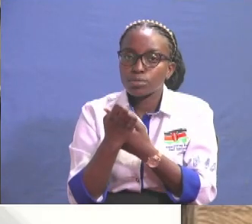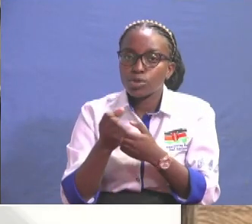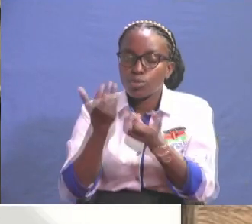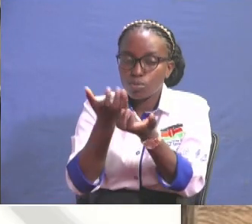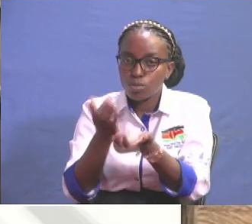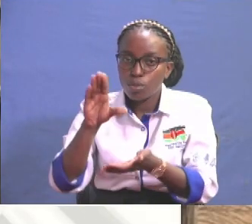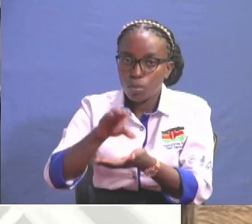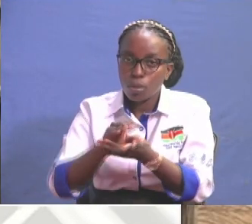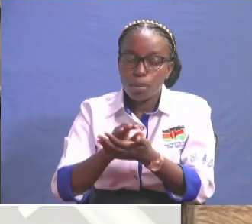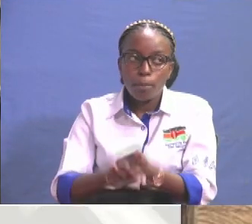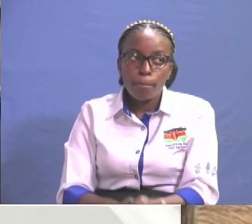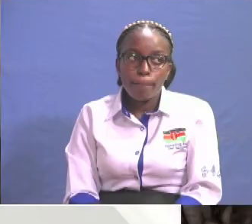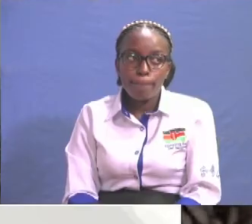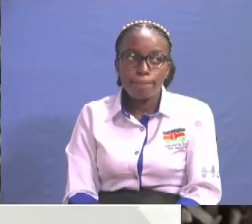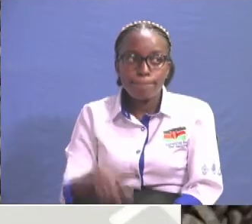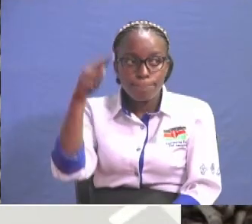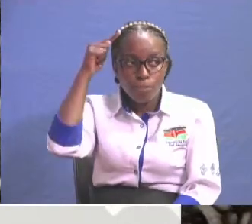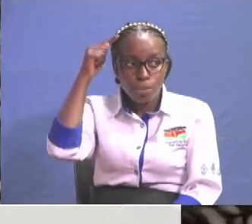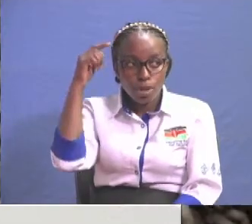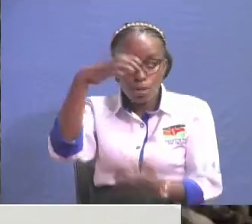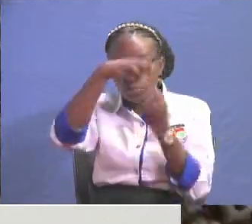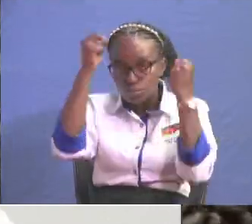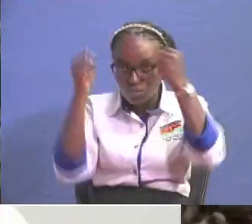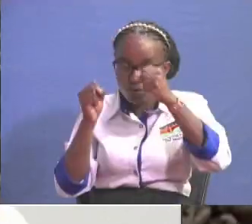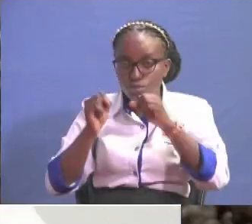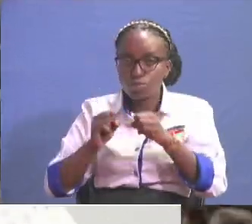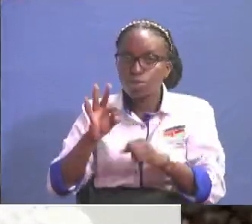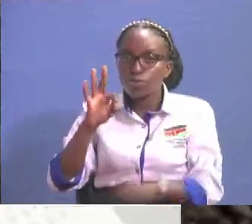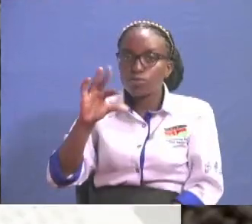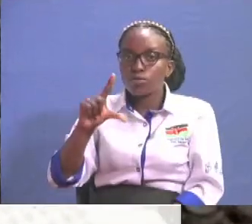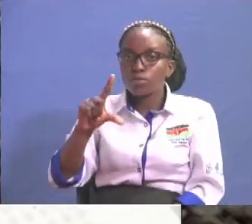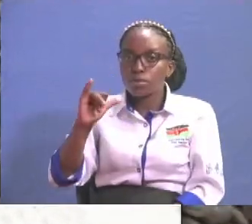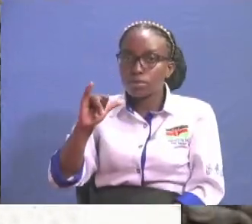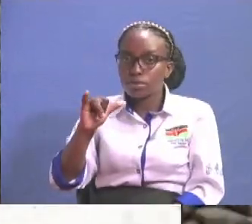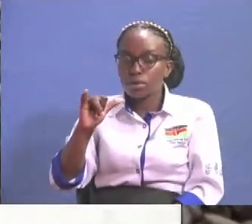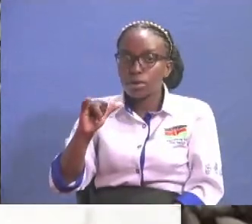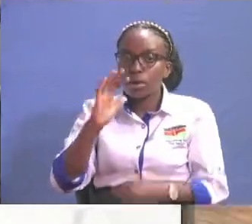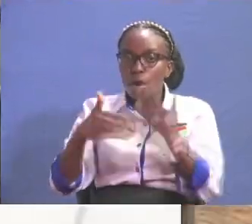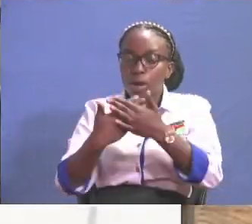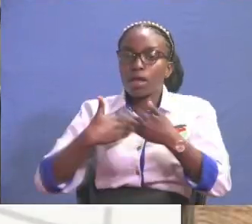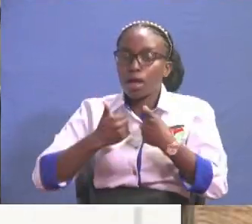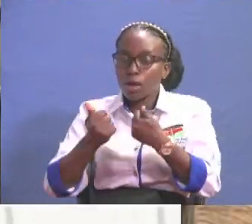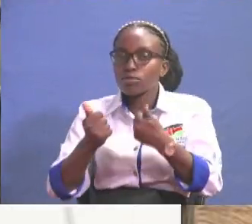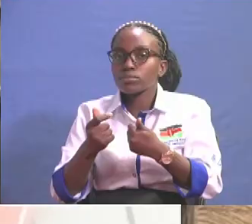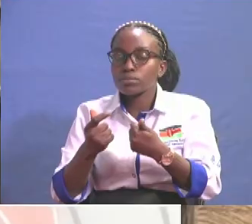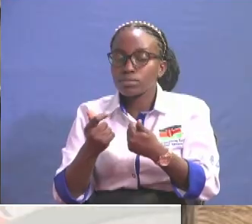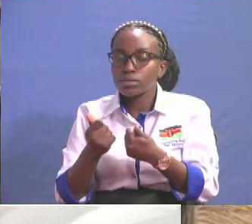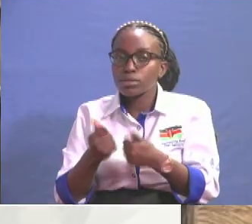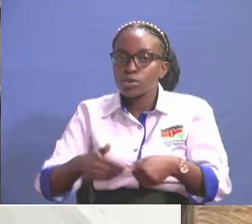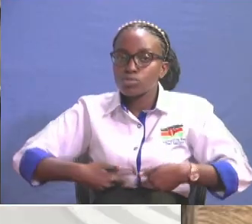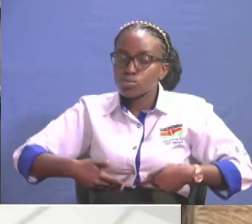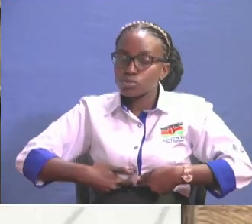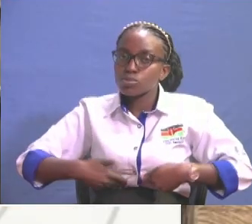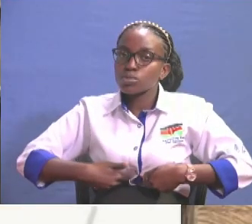huu wa black soldier fly larvae ni ukulima ambao wakulima wetu, na hasa vijana na